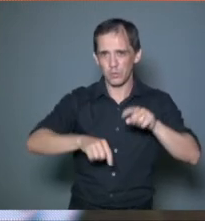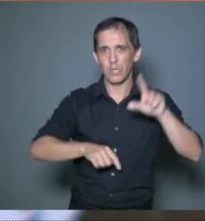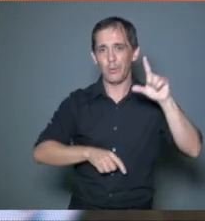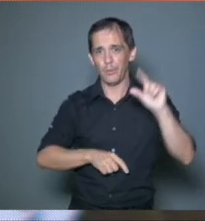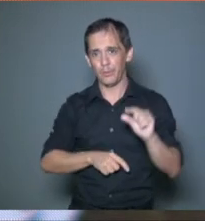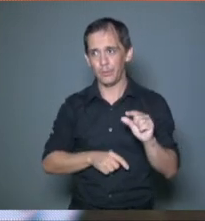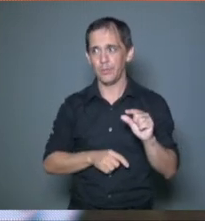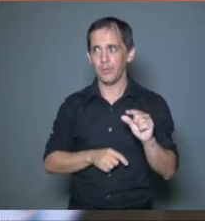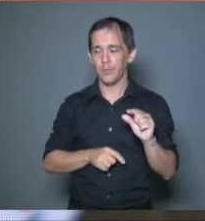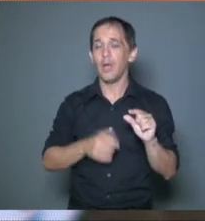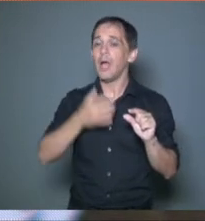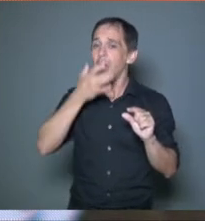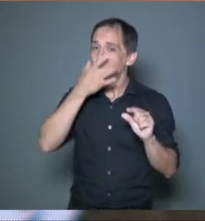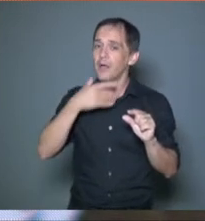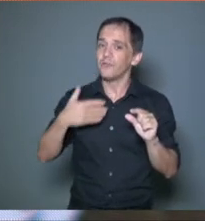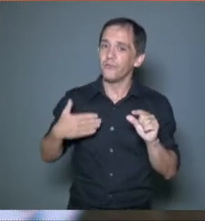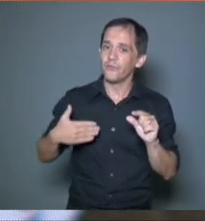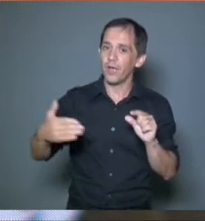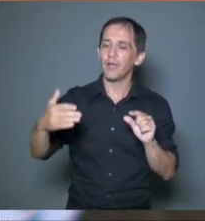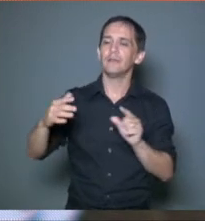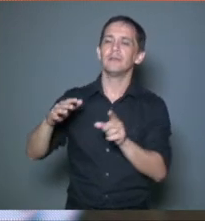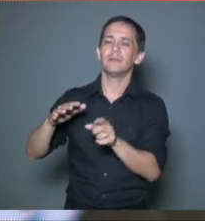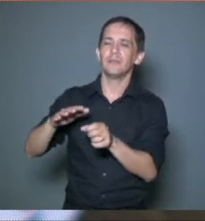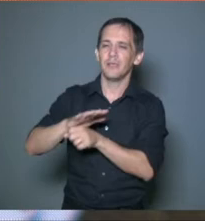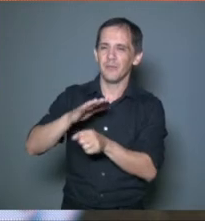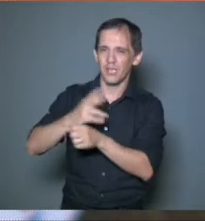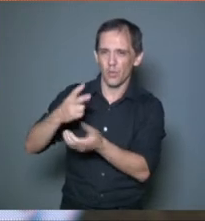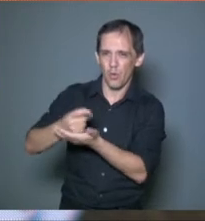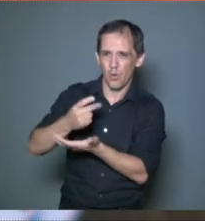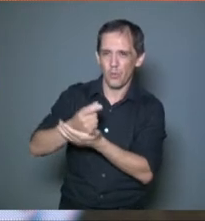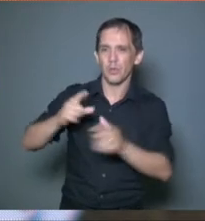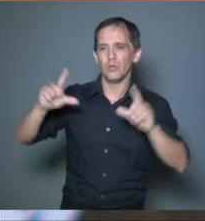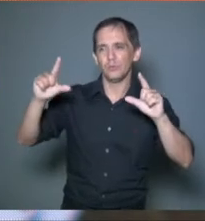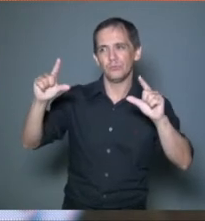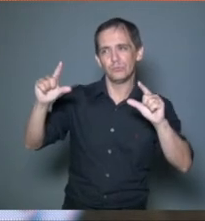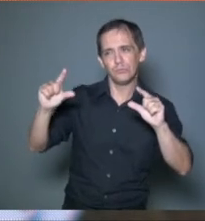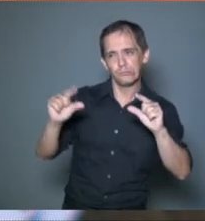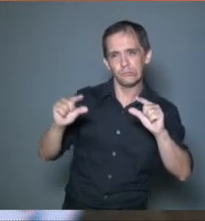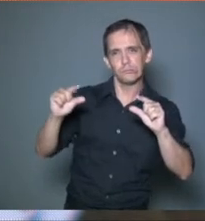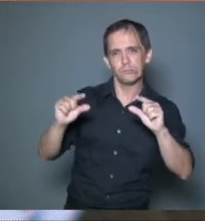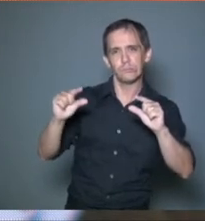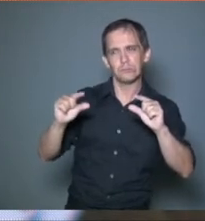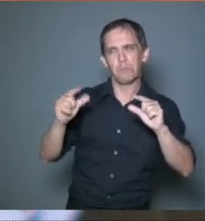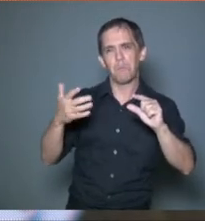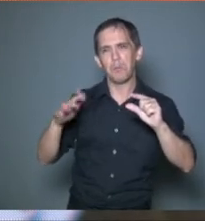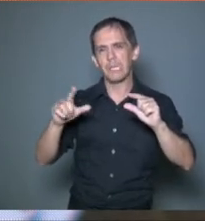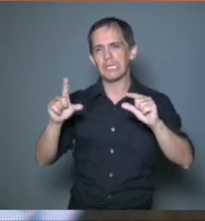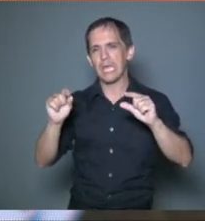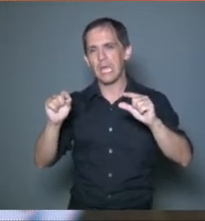that demand will not be so much affected, but it will be